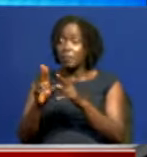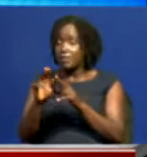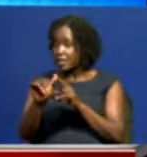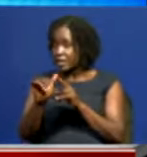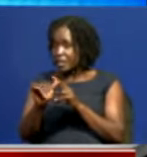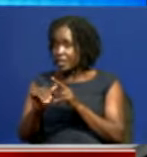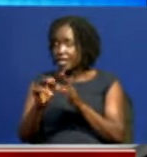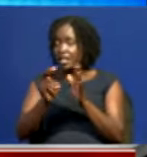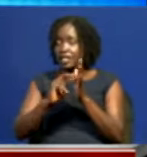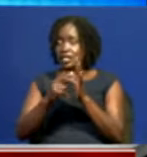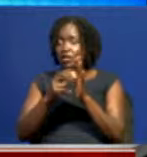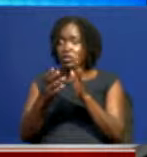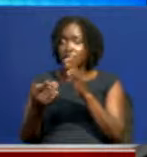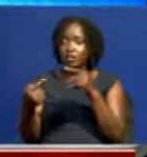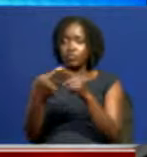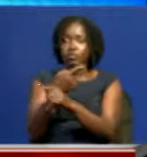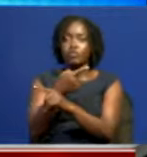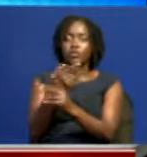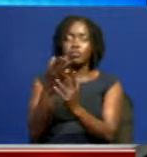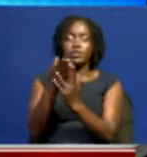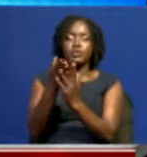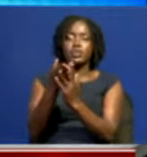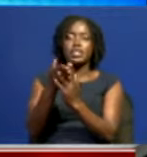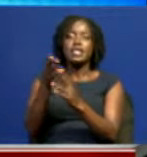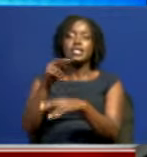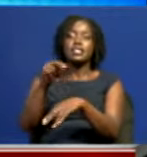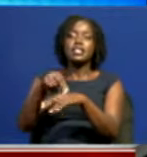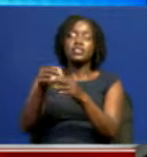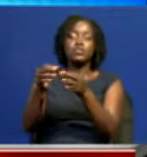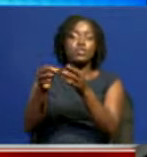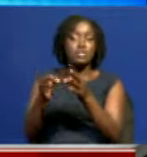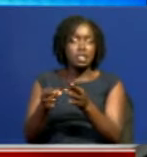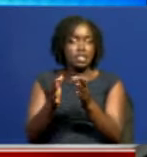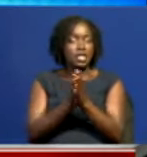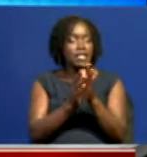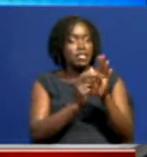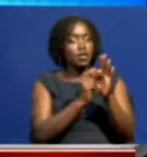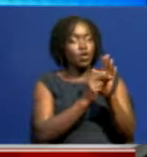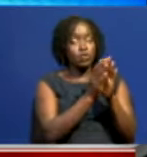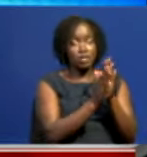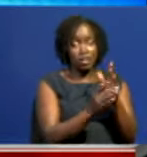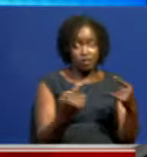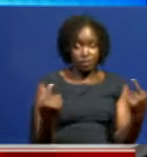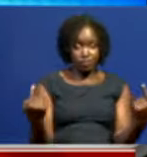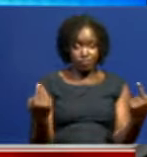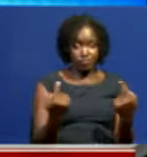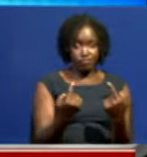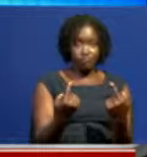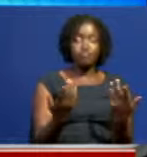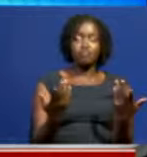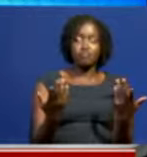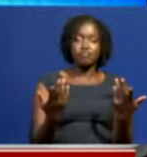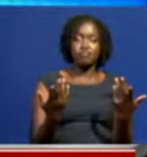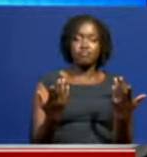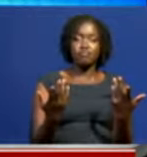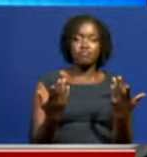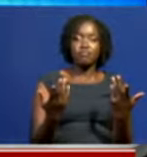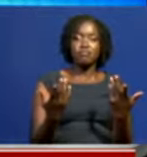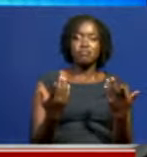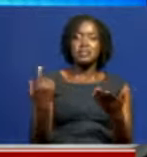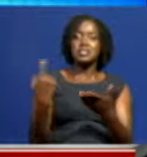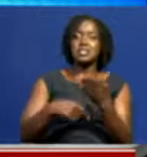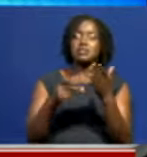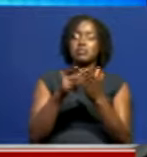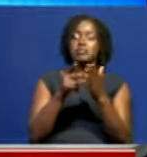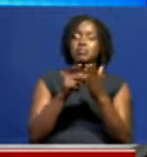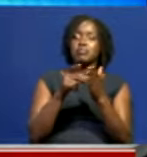the protracted dispute between the National Treasury on one end and the contractor was costing the exchequer 600